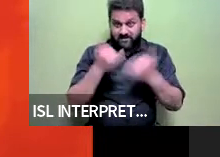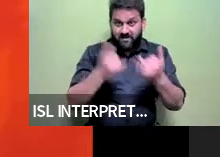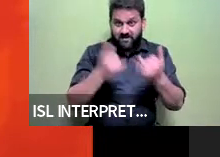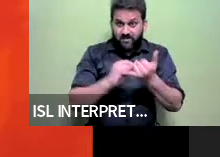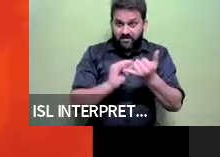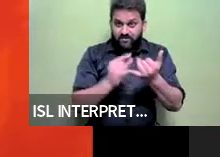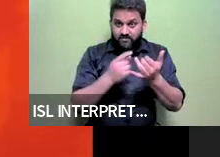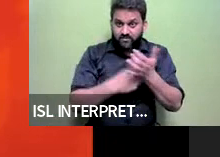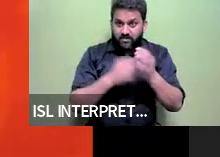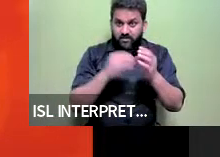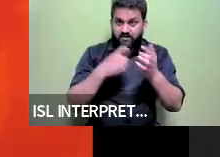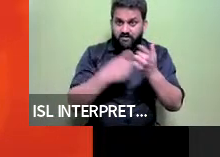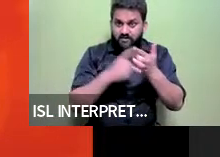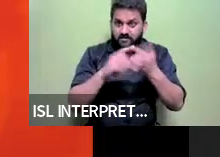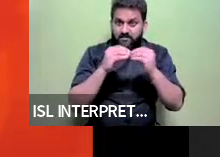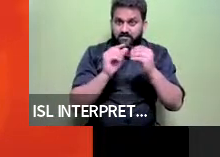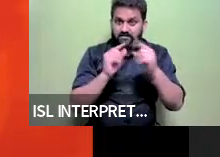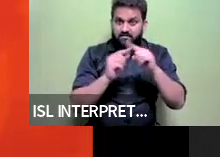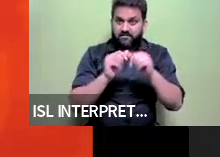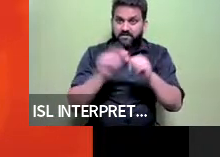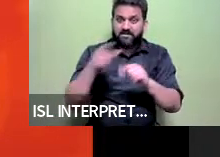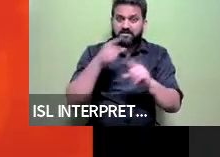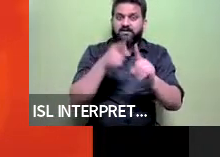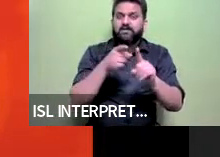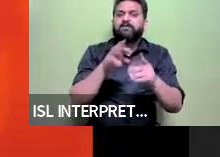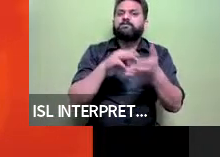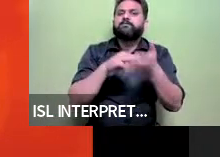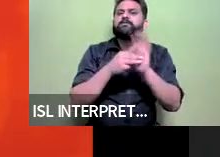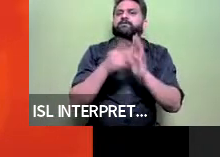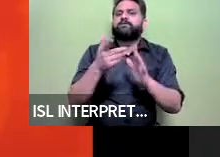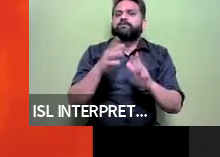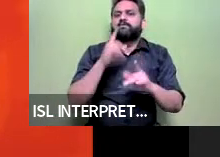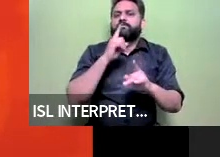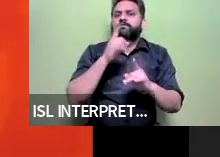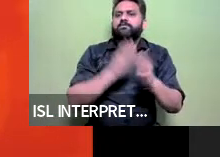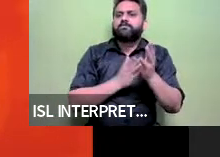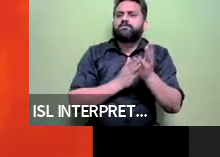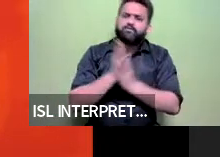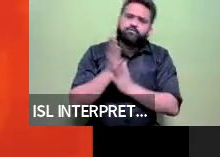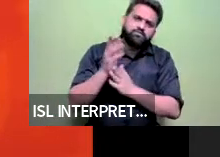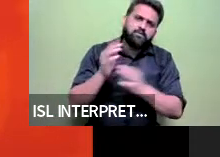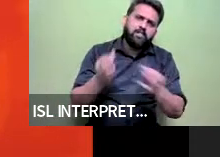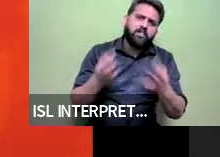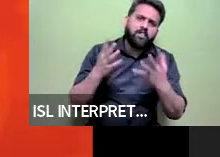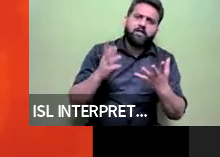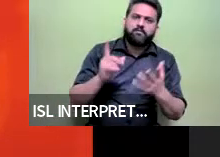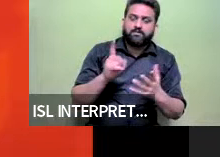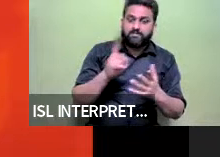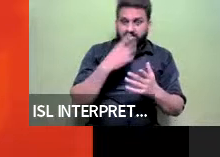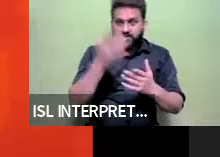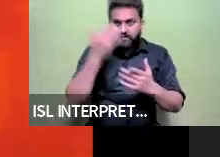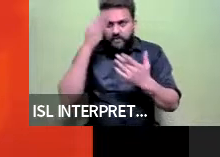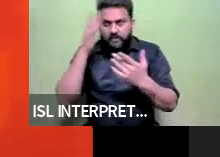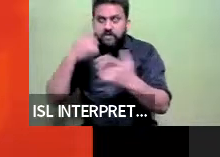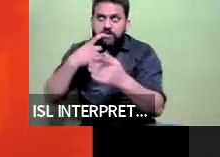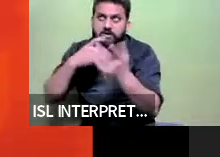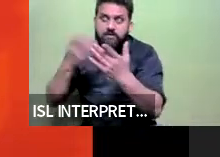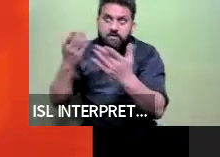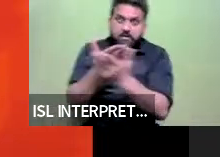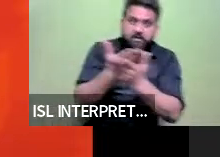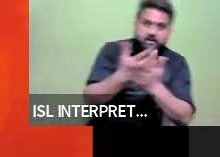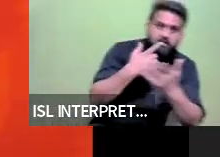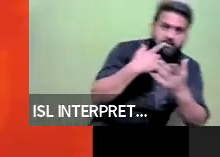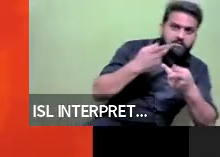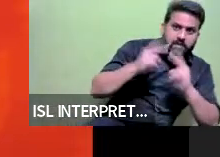I really feel that sur-rebuttal, you can't always be ready because you don't know what the claimant is going to rebut,